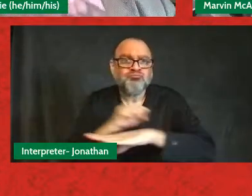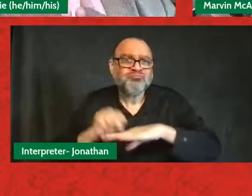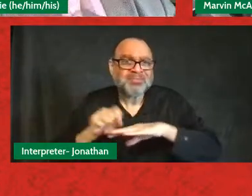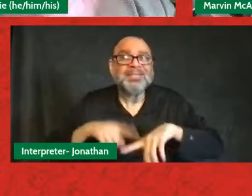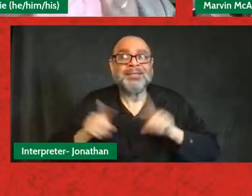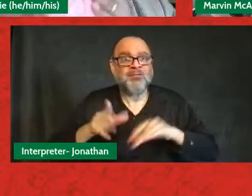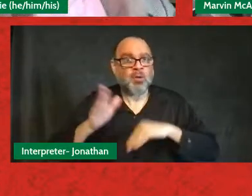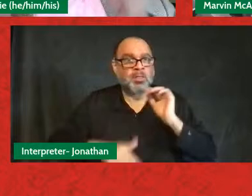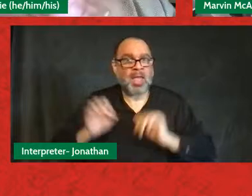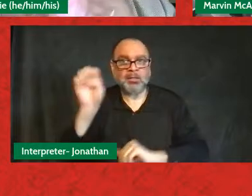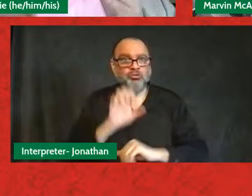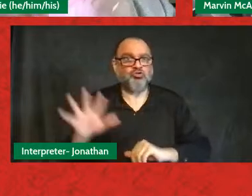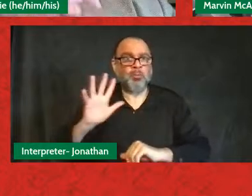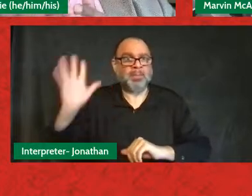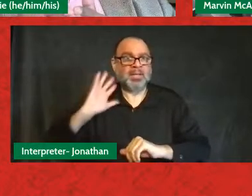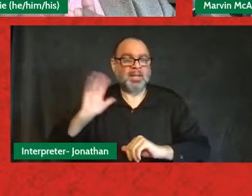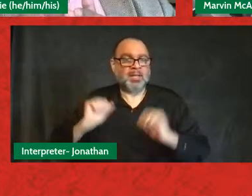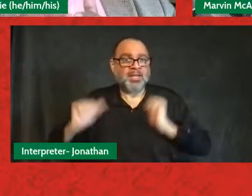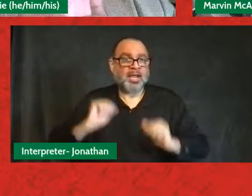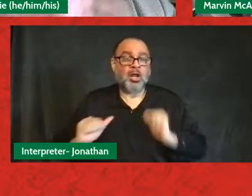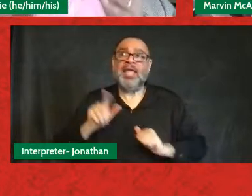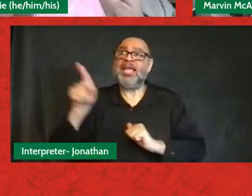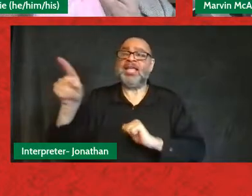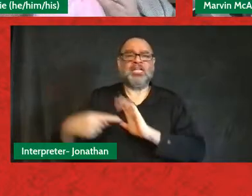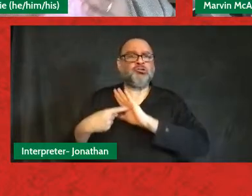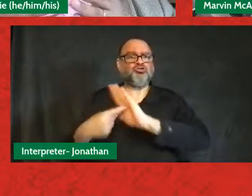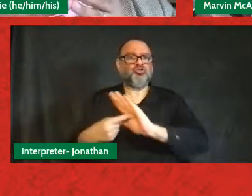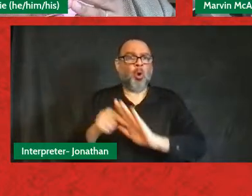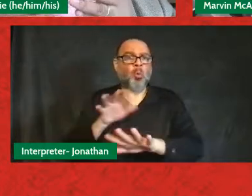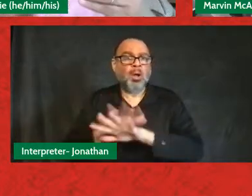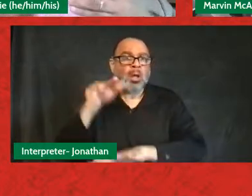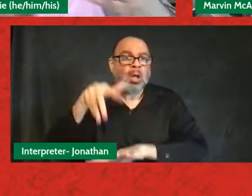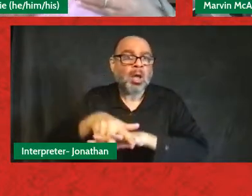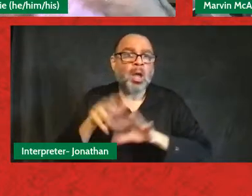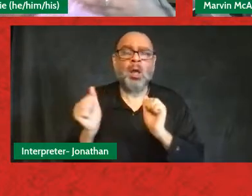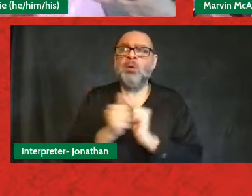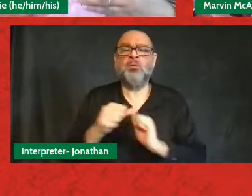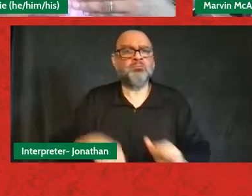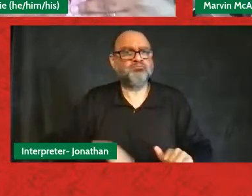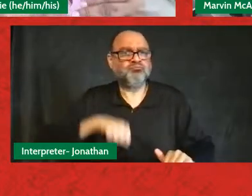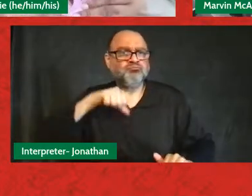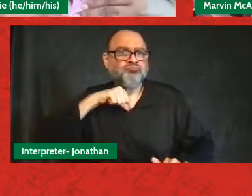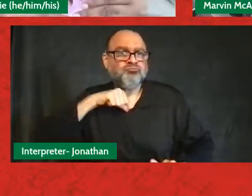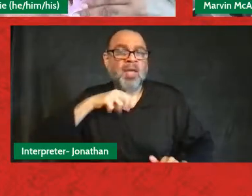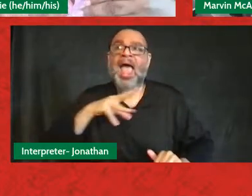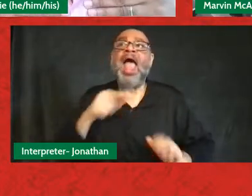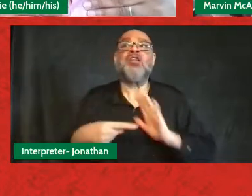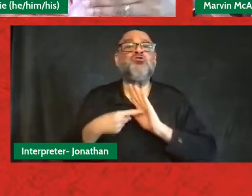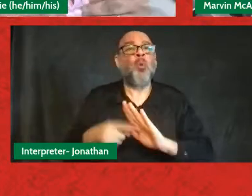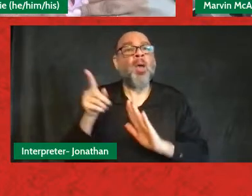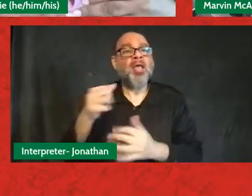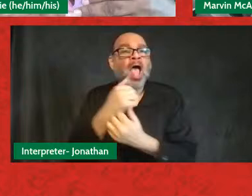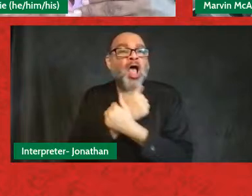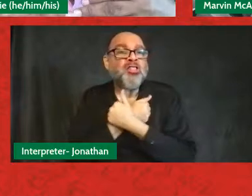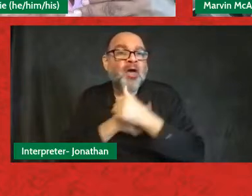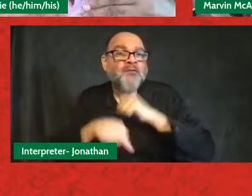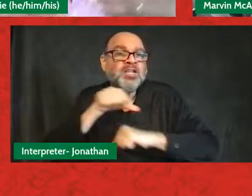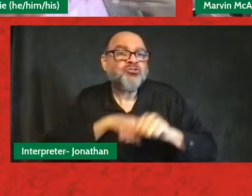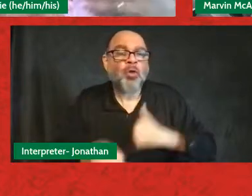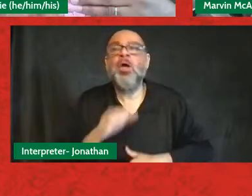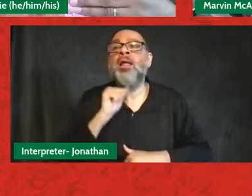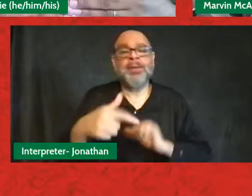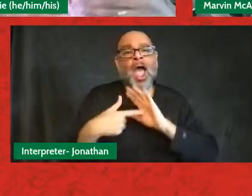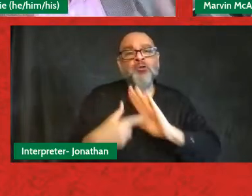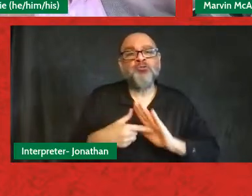He's putting Native Americans on stage with dignity, and he's putting them on stage in love relationships with each other, not with Europeans